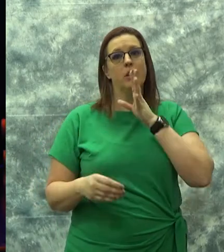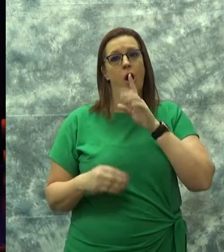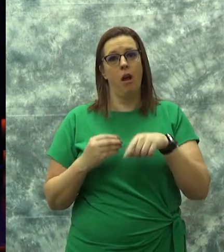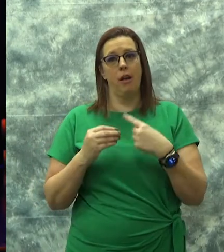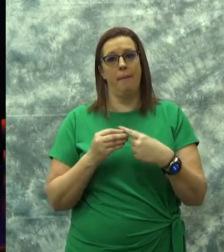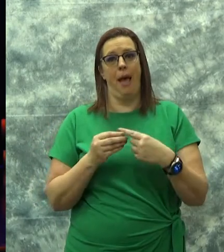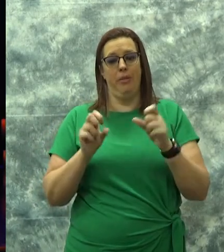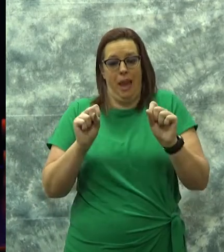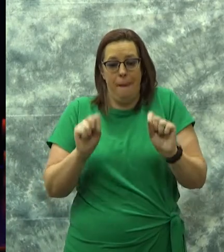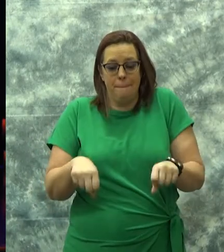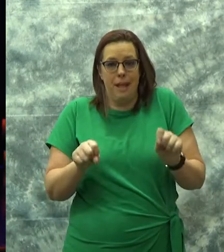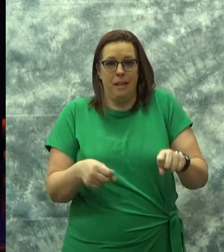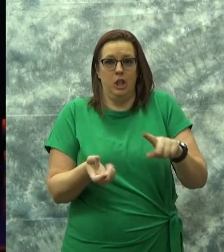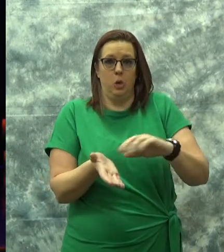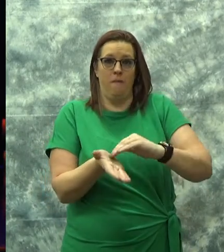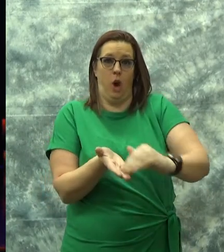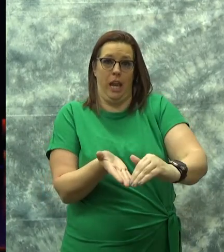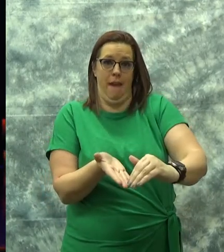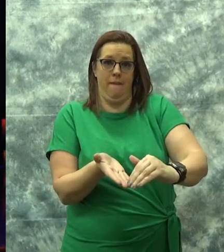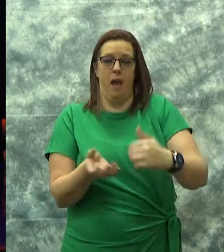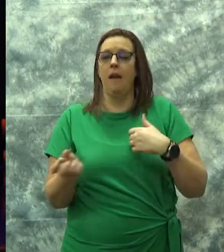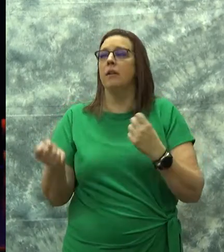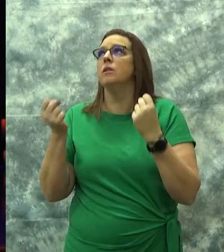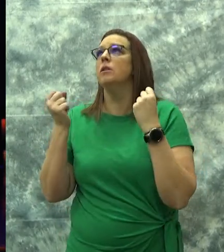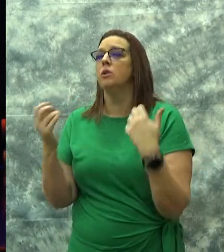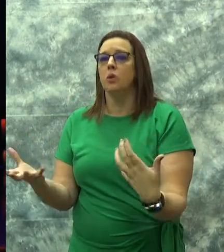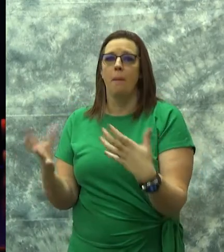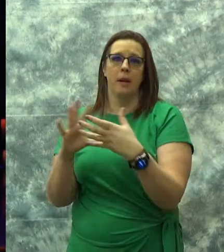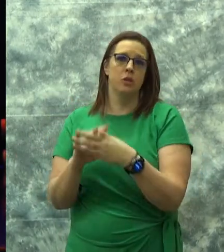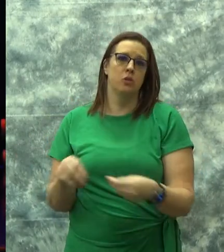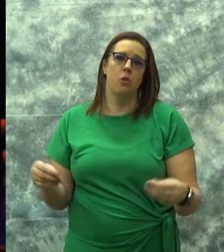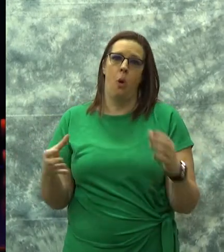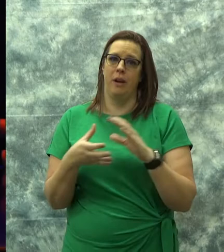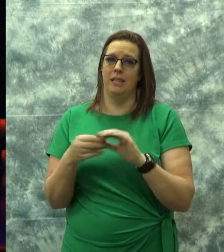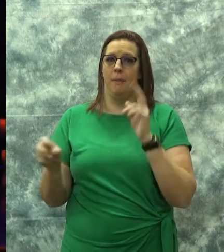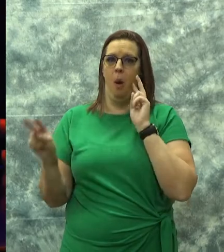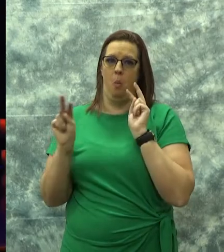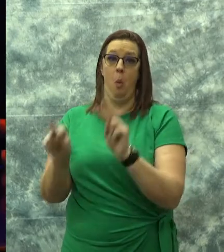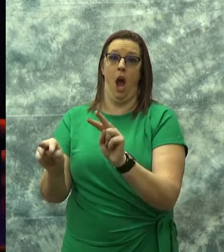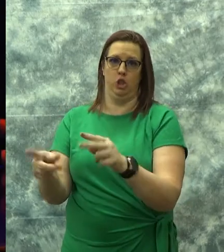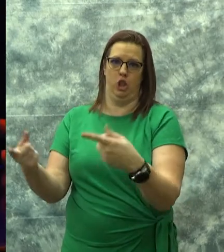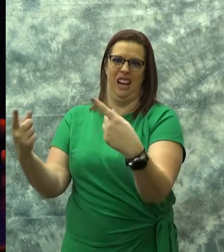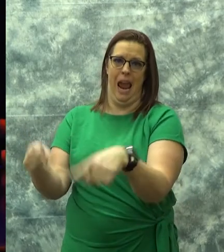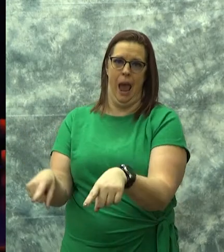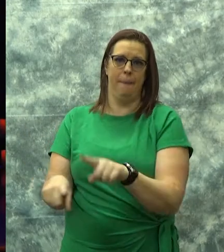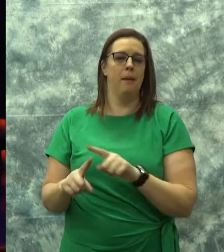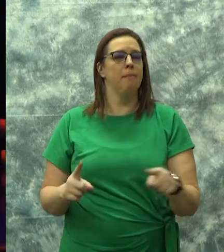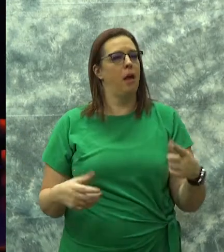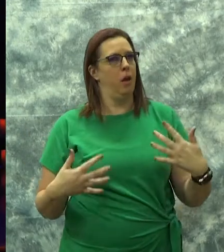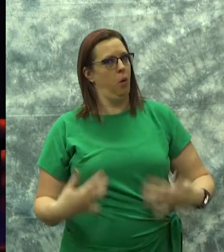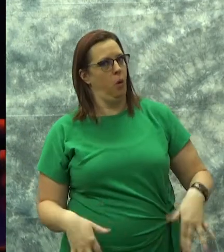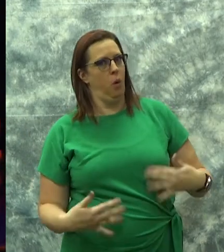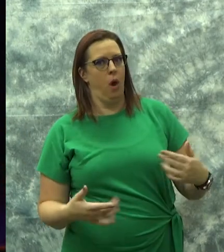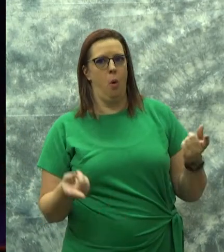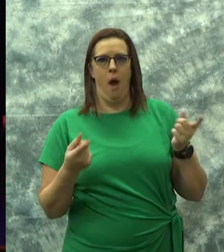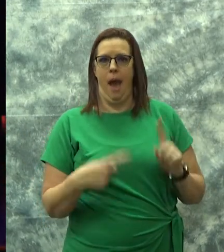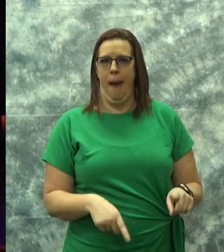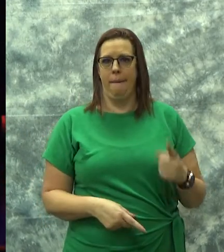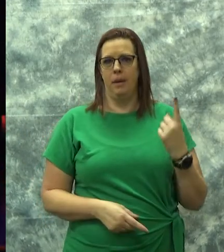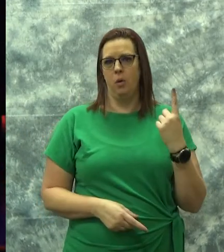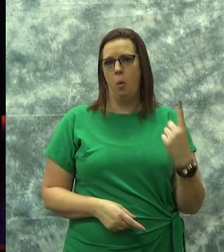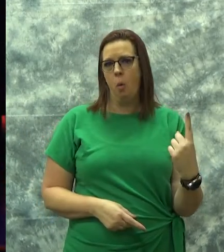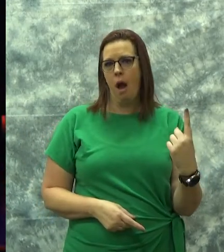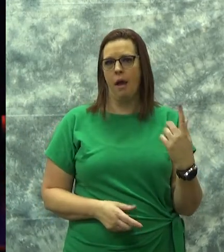the ability to forgive, is teaching people how to forgive. And I have so many stories of watching this occur, but one of the most profound ones was in my